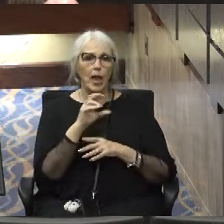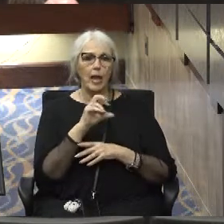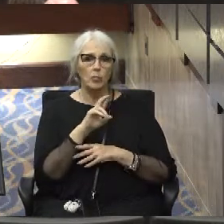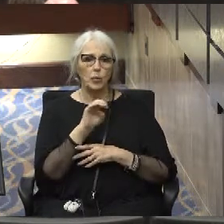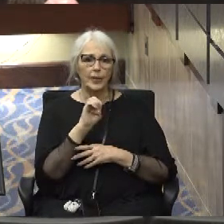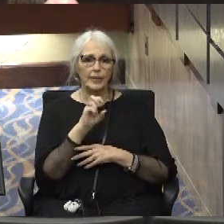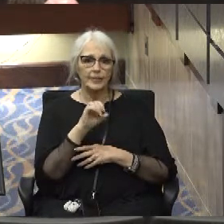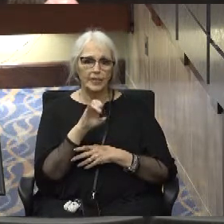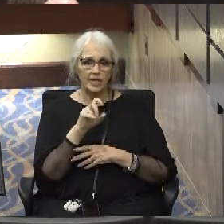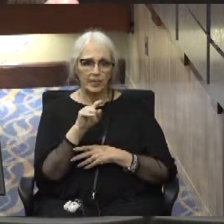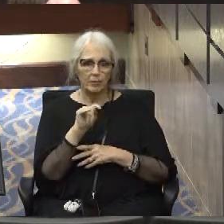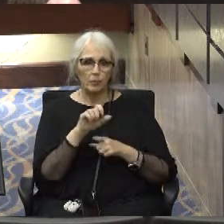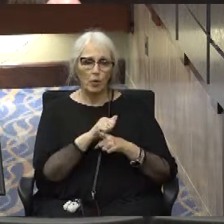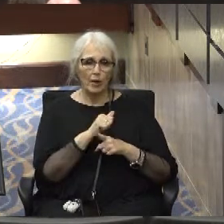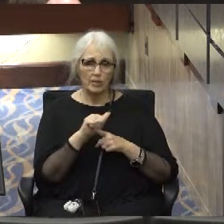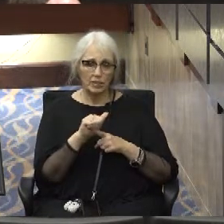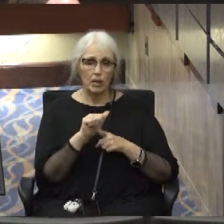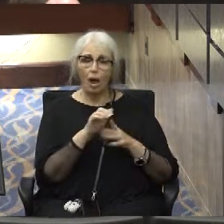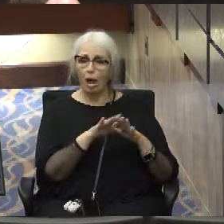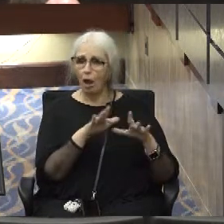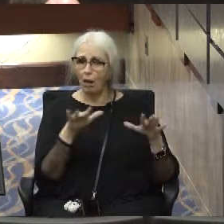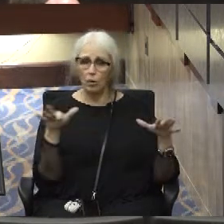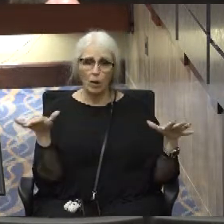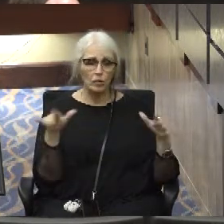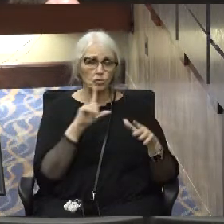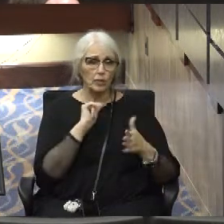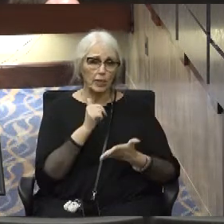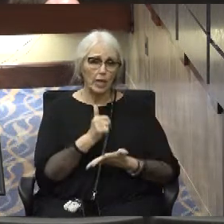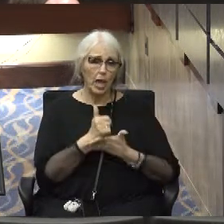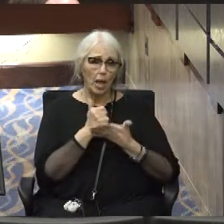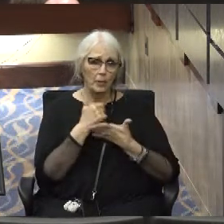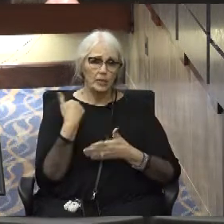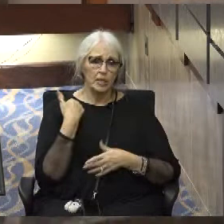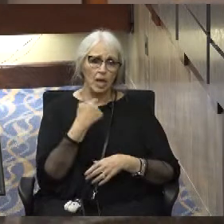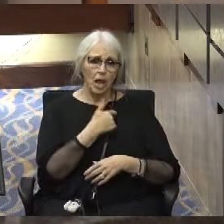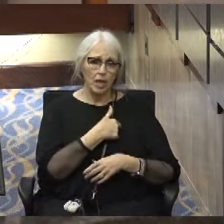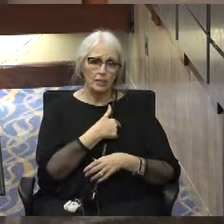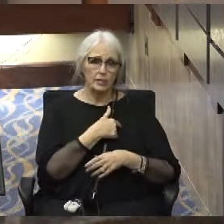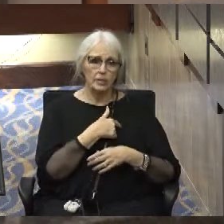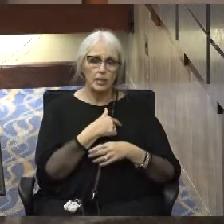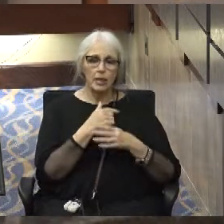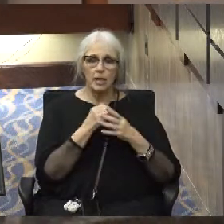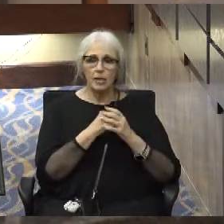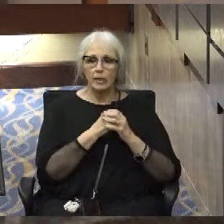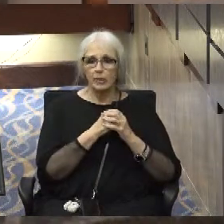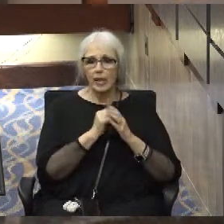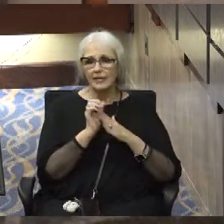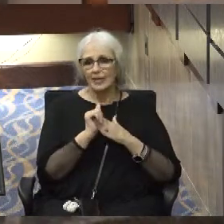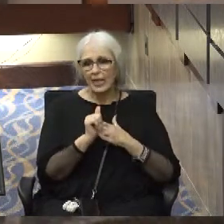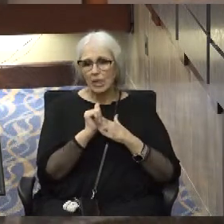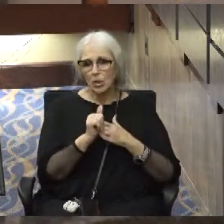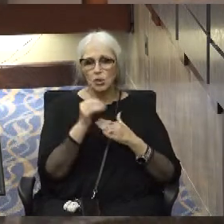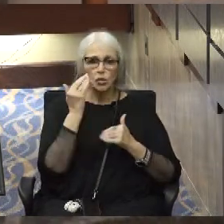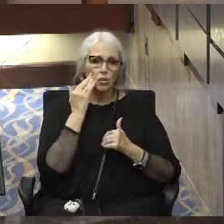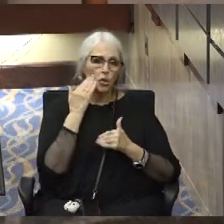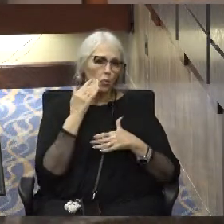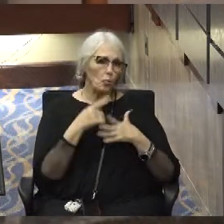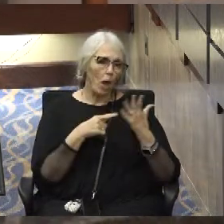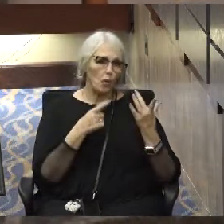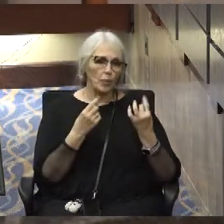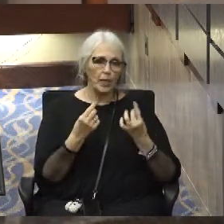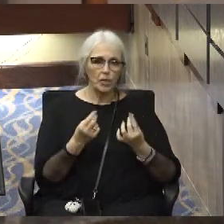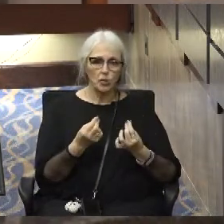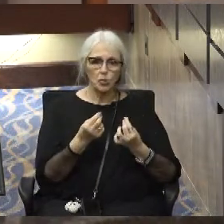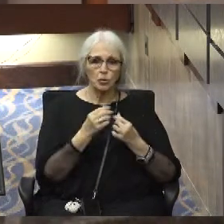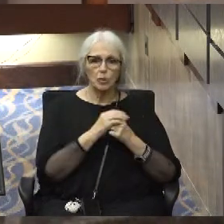that the city is engaging in across the board. I think it's really helpful for us as residents and for us as leaders to know the things that we can do on the micro